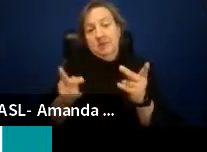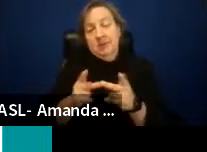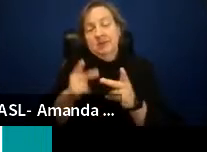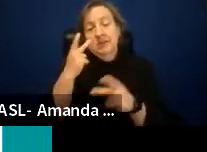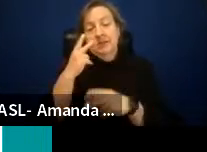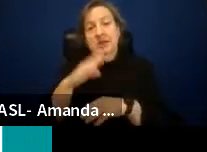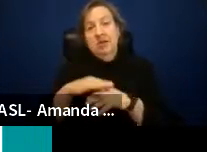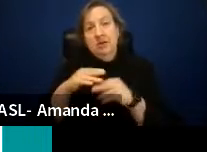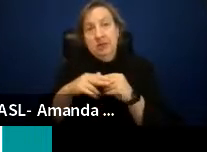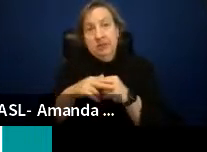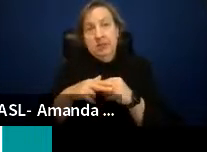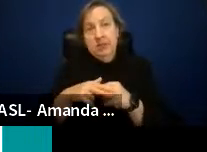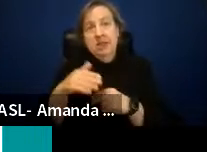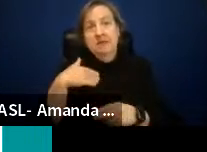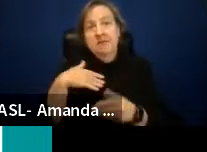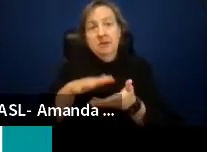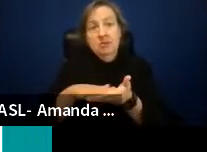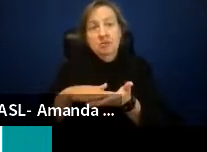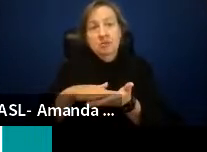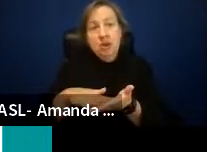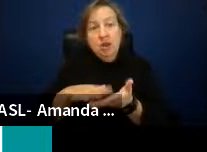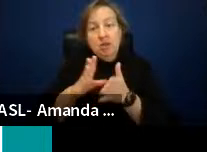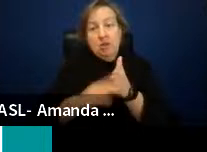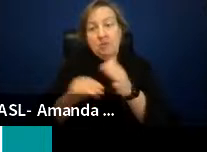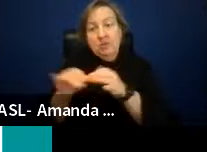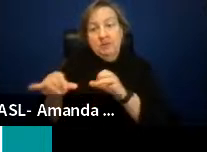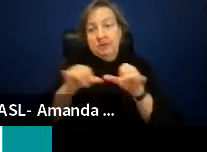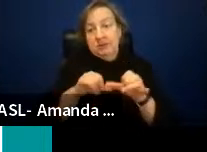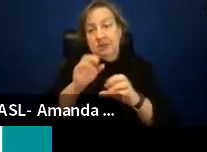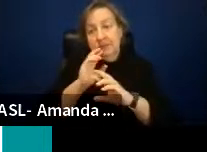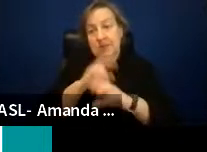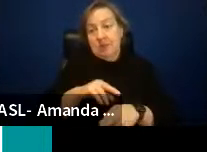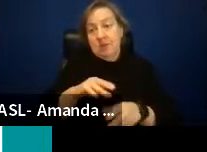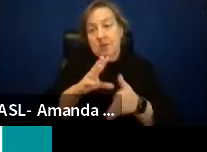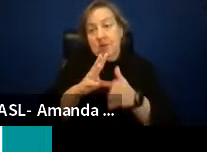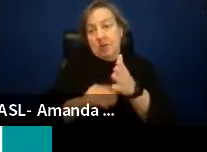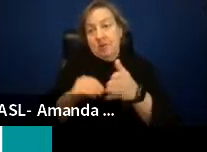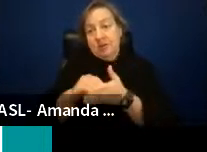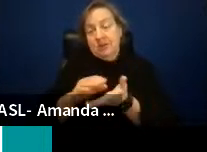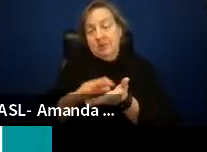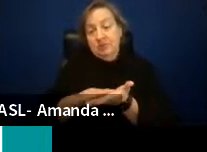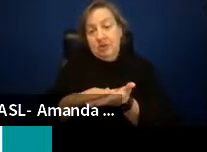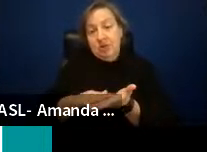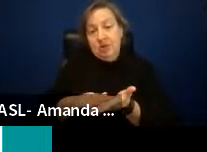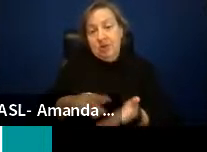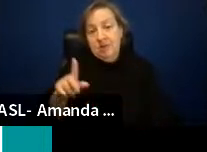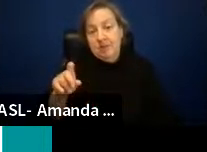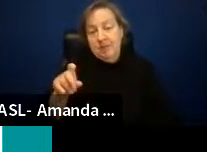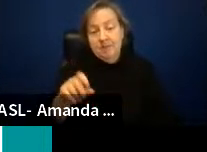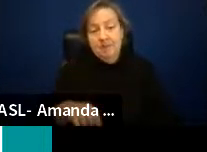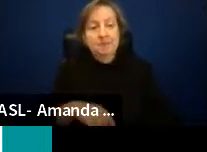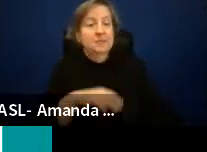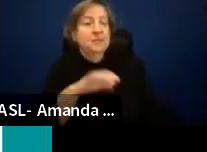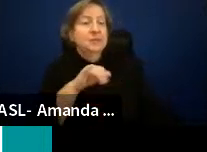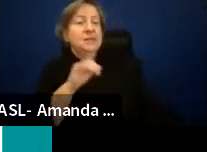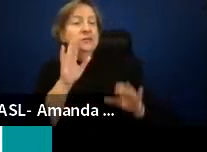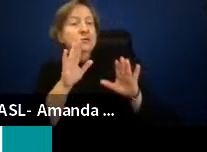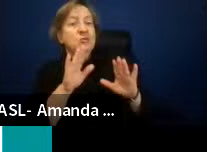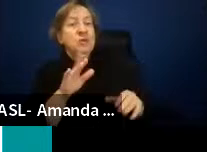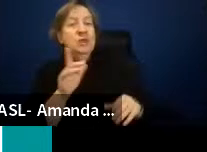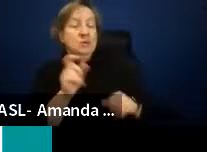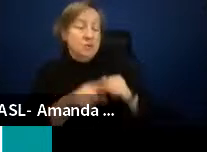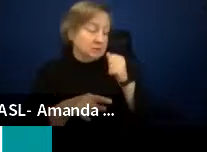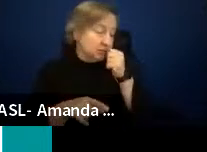slide. Is there a Braille copy of that same report, or a copy in Braille, I should say? That is a great